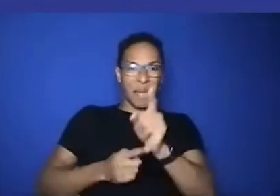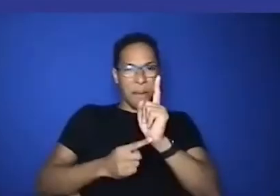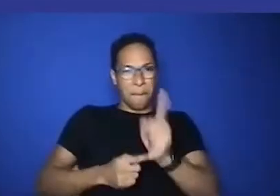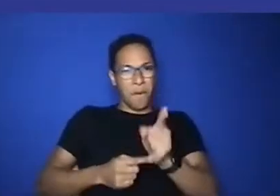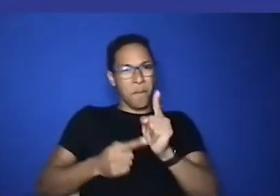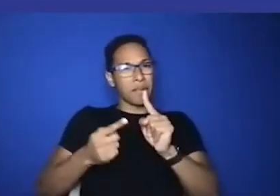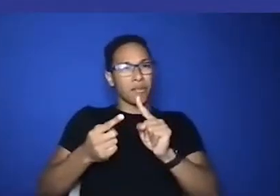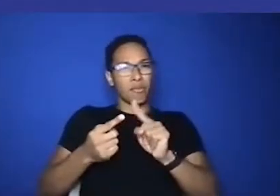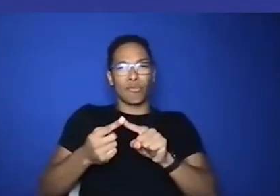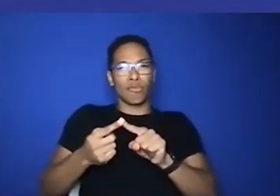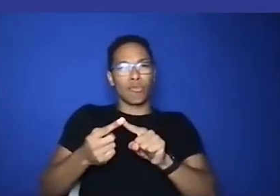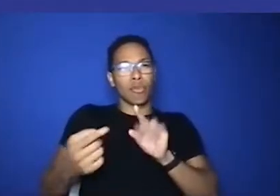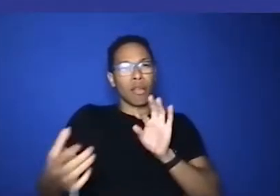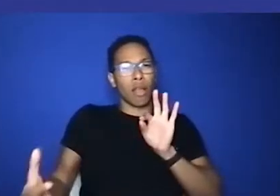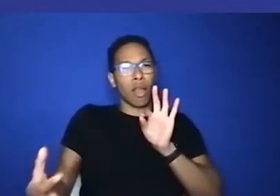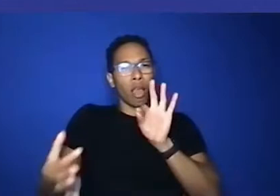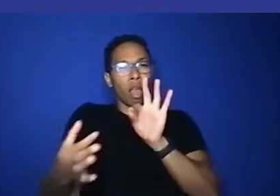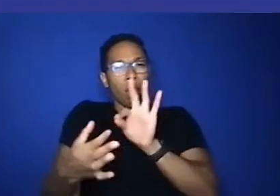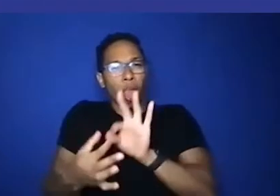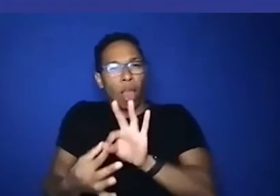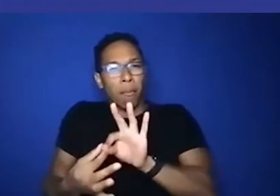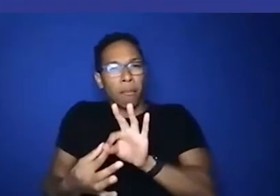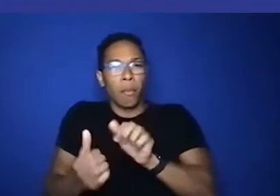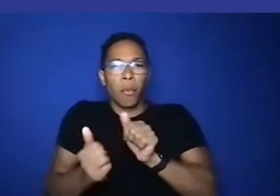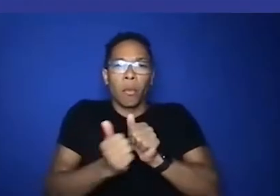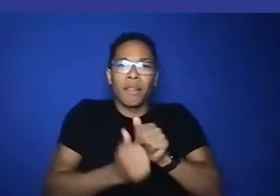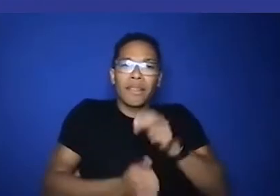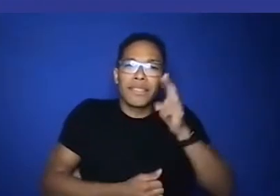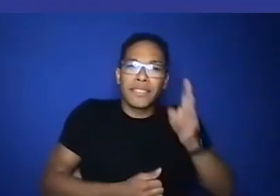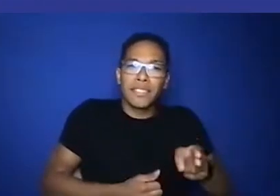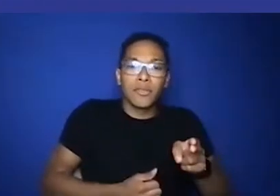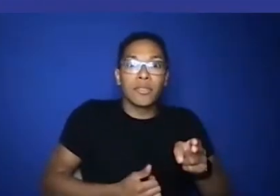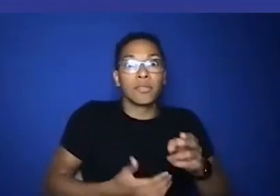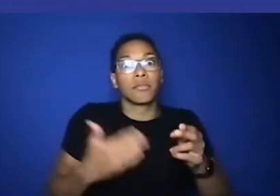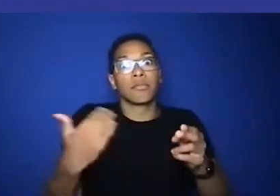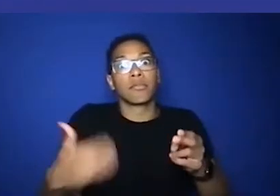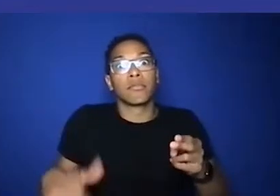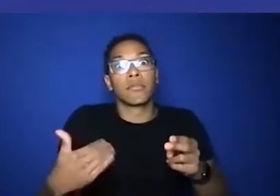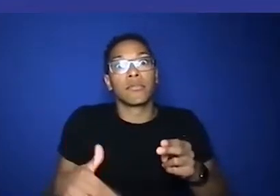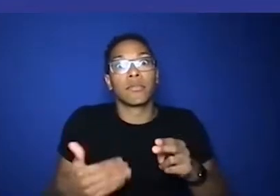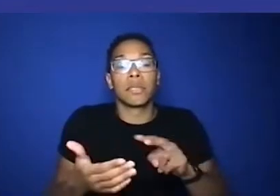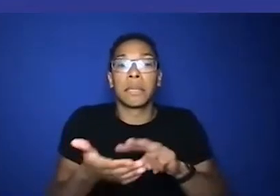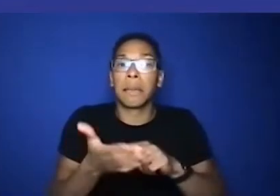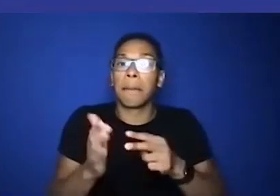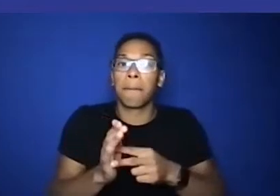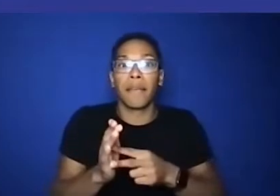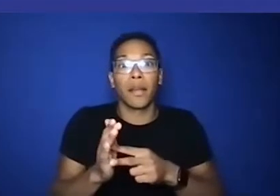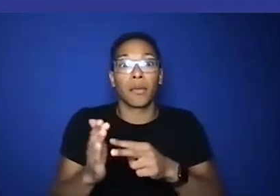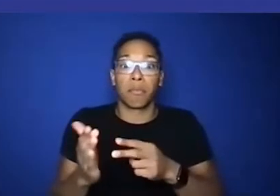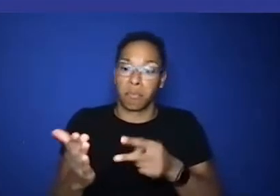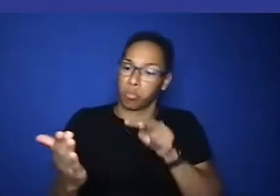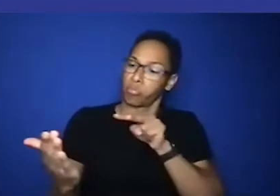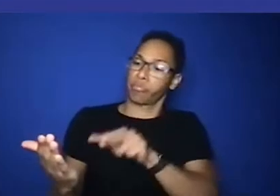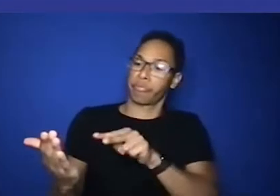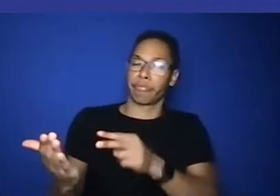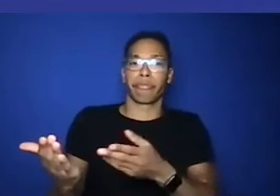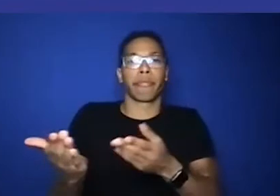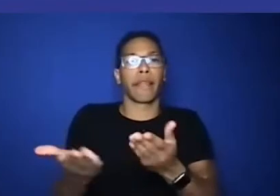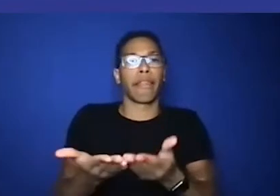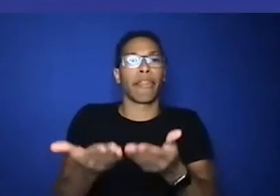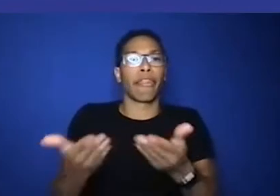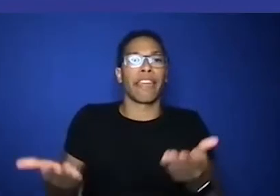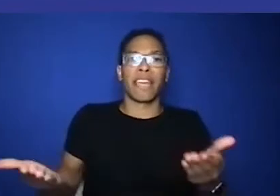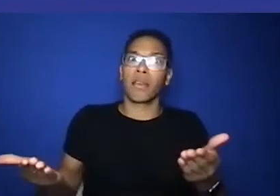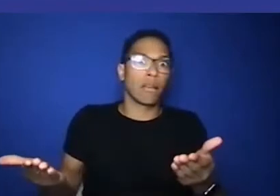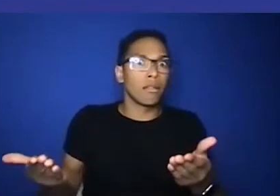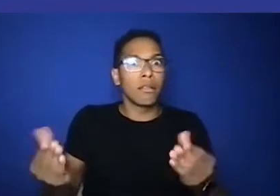reconnecting to these collections, they became very clearly more than just objects, as the way they'd been described within these